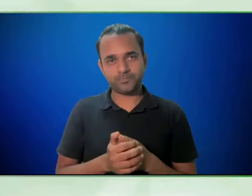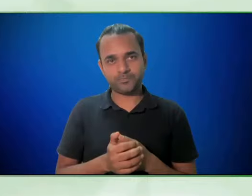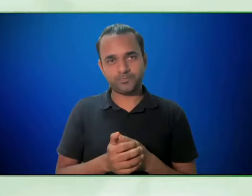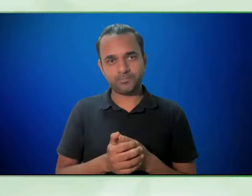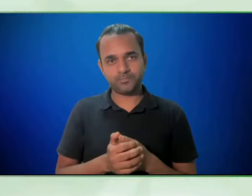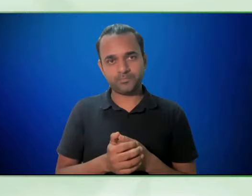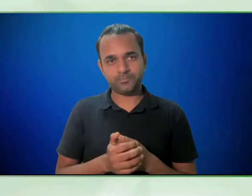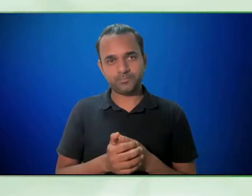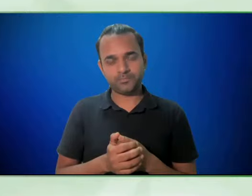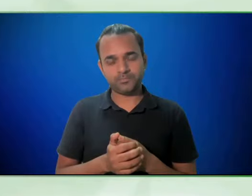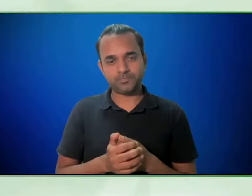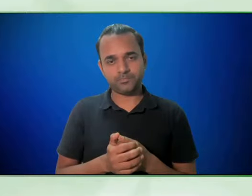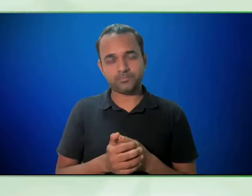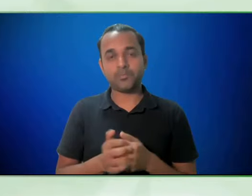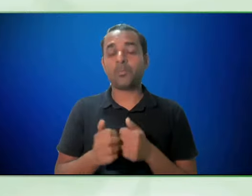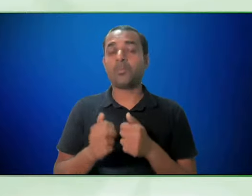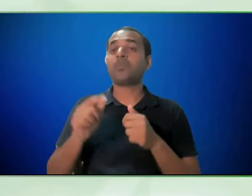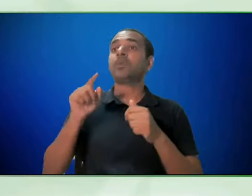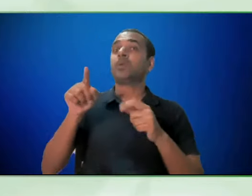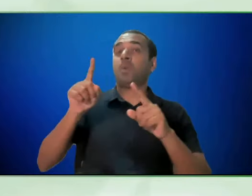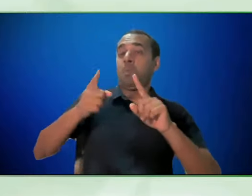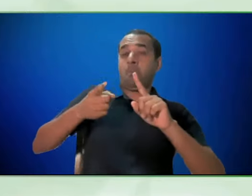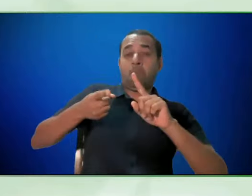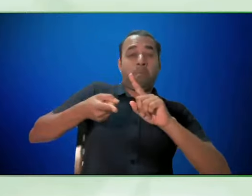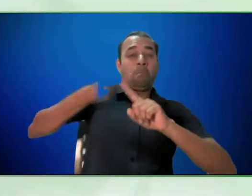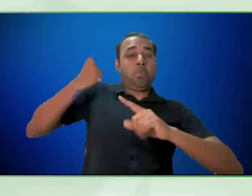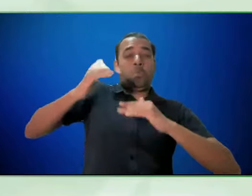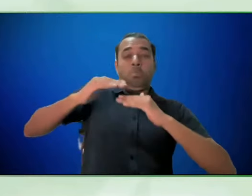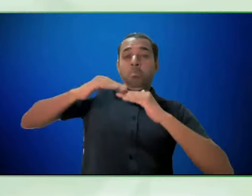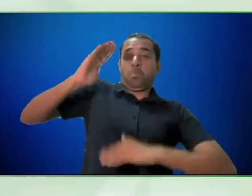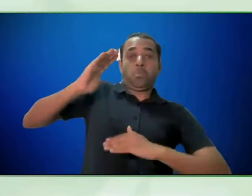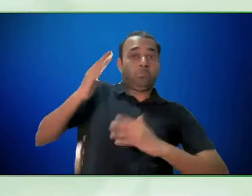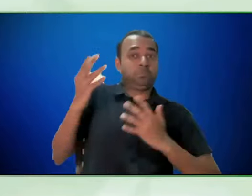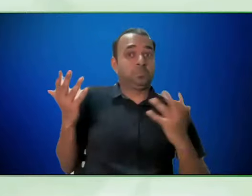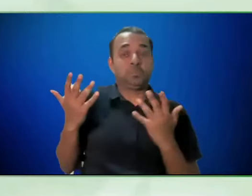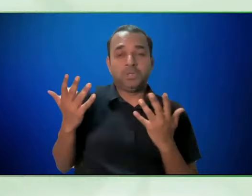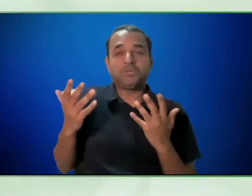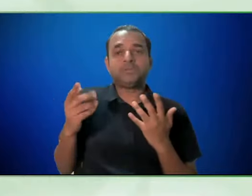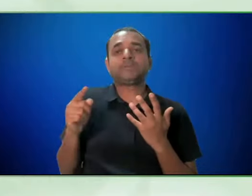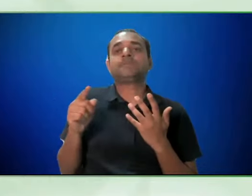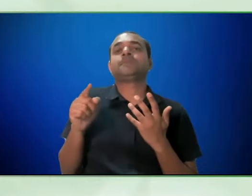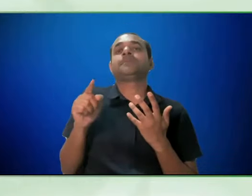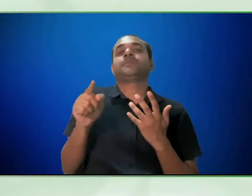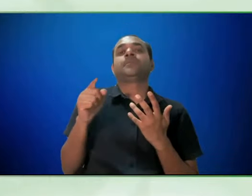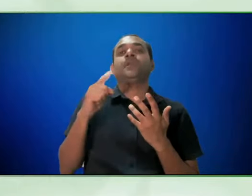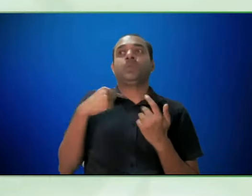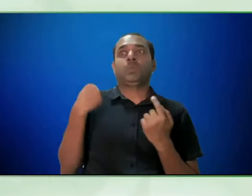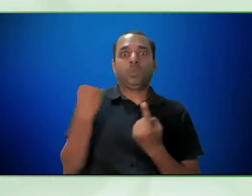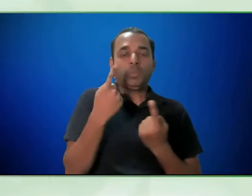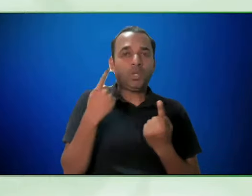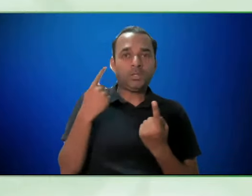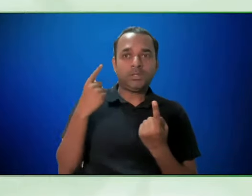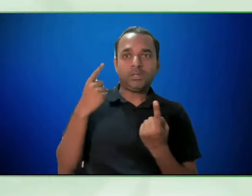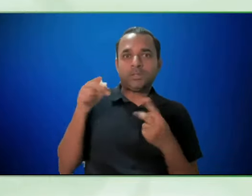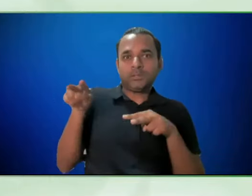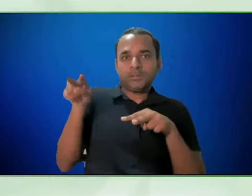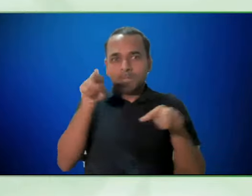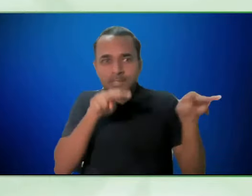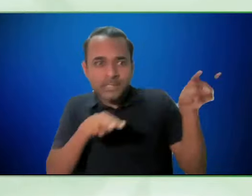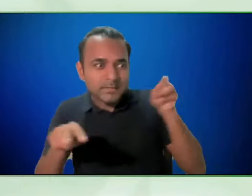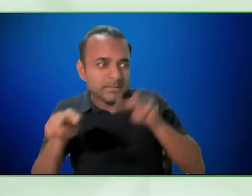on the different areas. For instance, we can see that in ICT, transport sector,